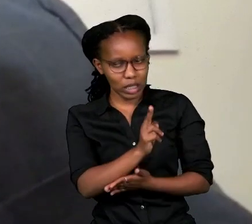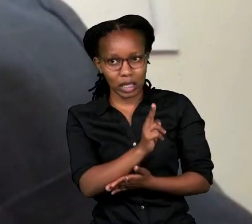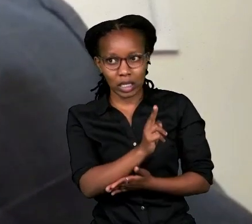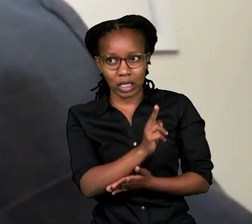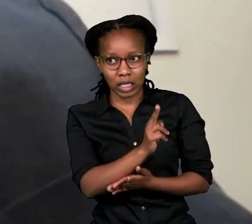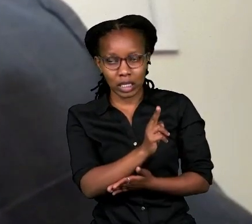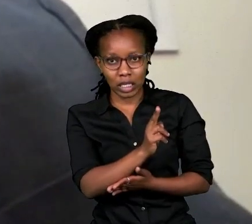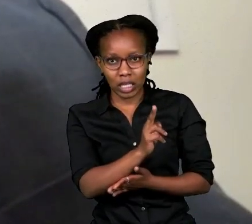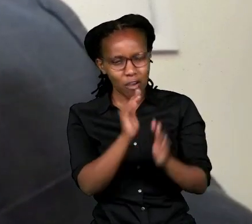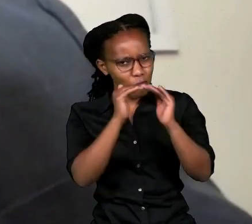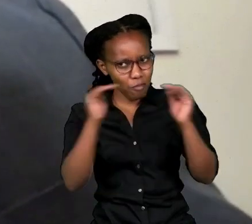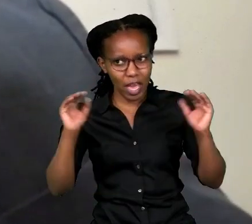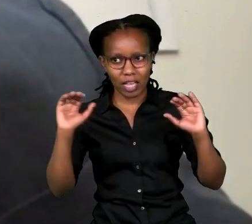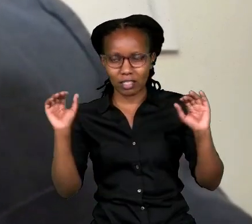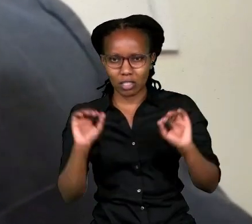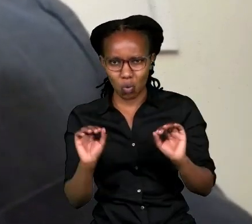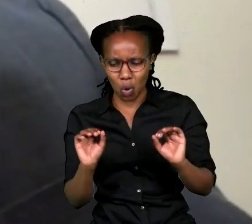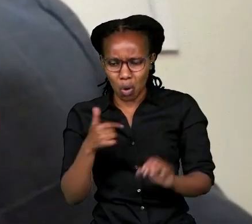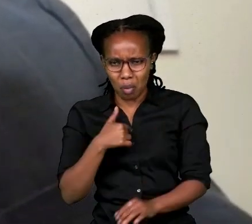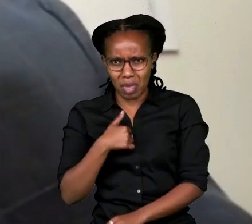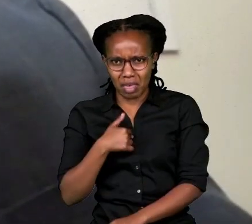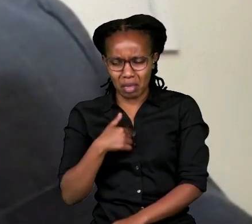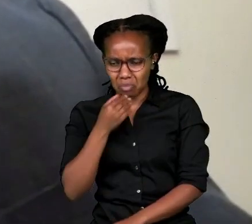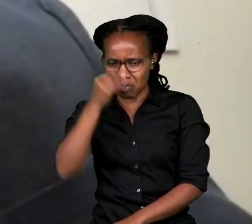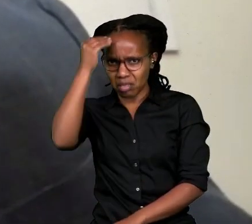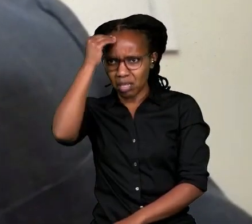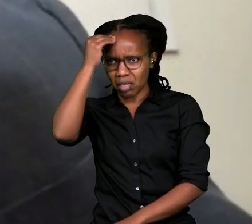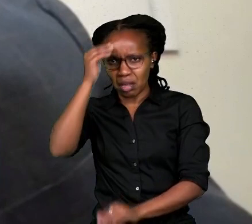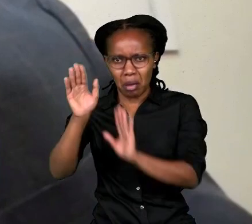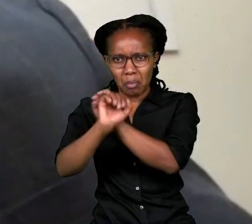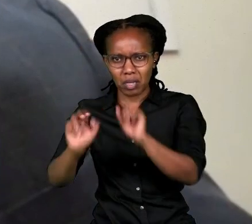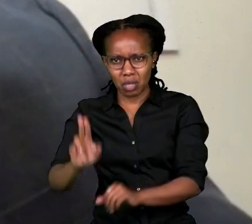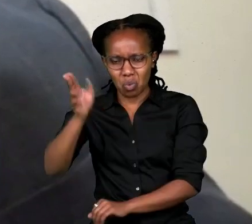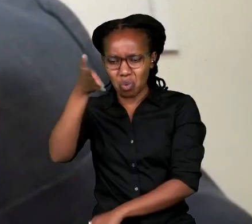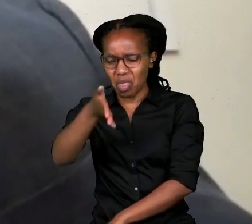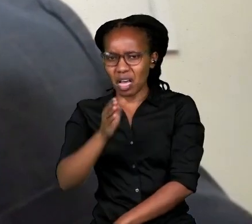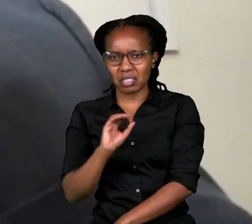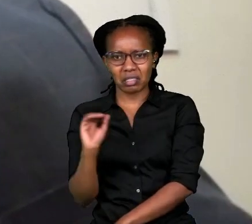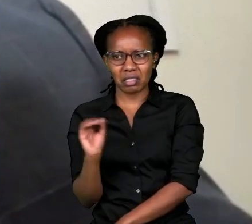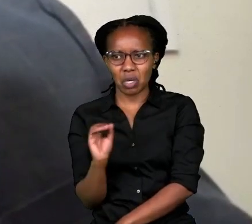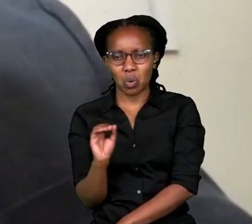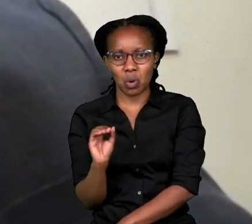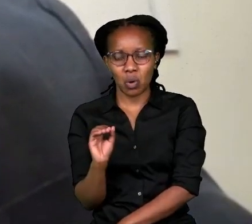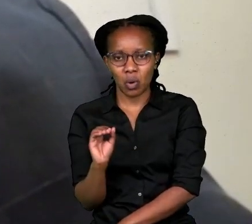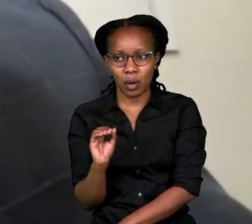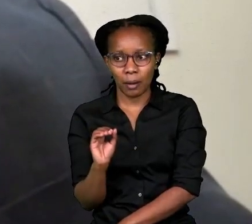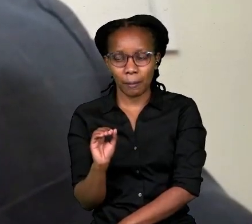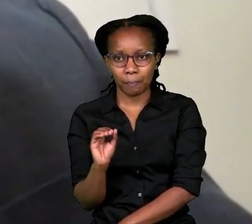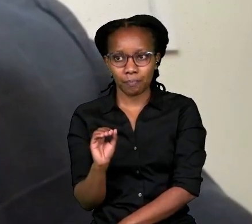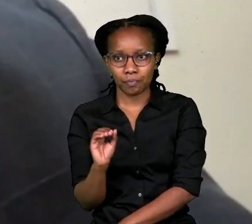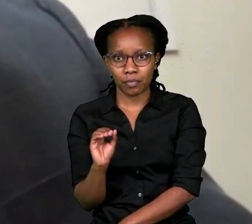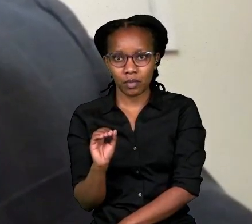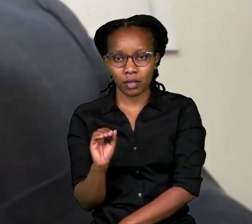it would be unfair for me to assume that the head of state has not come to worship with us in church. We'll give